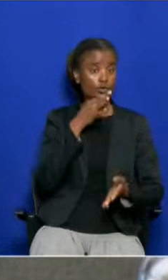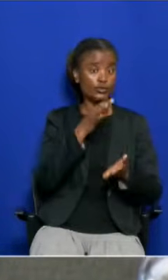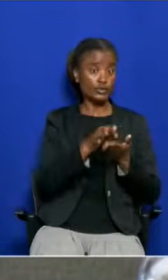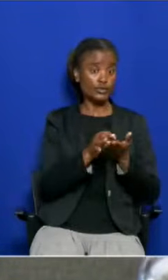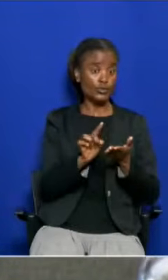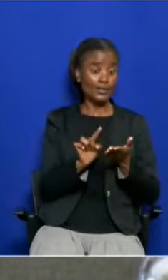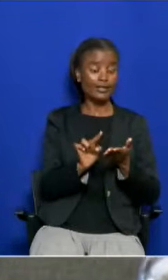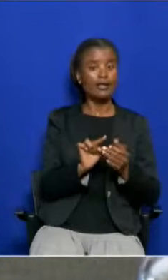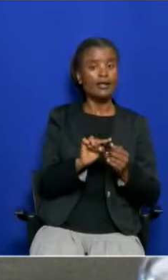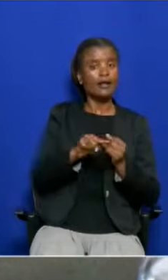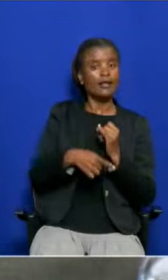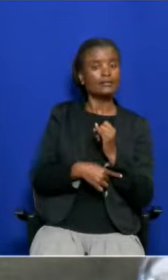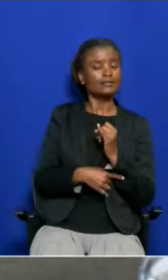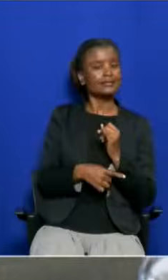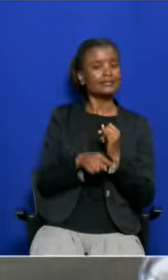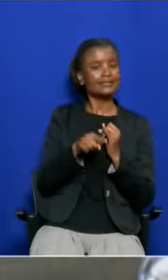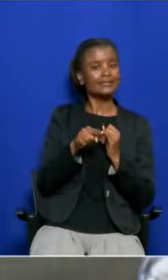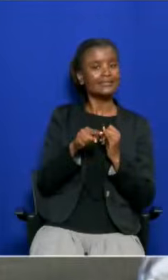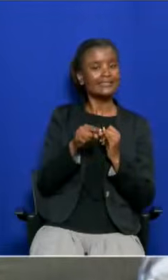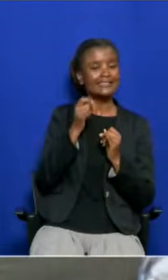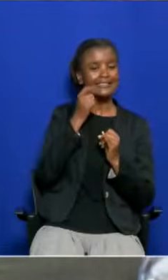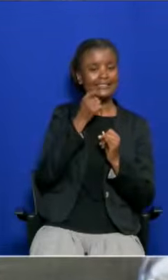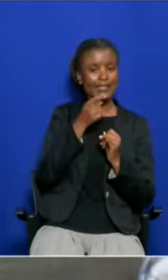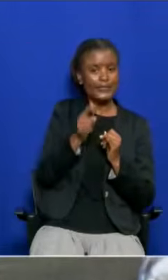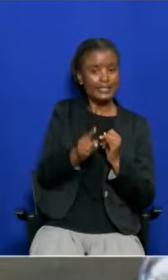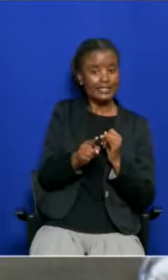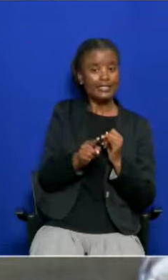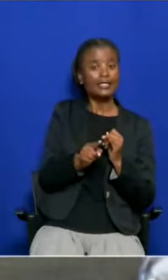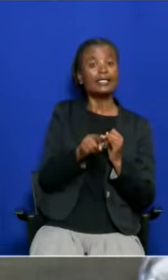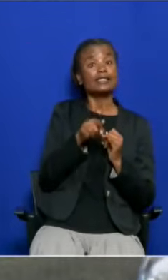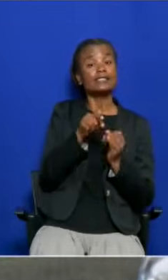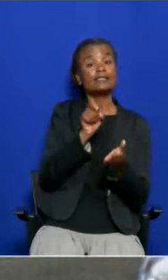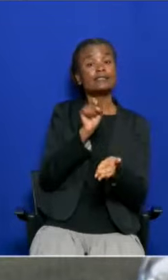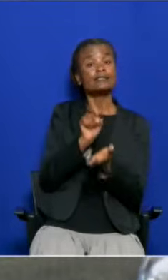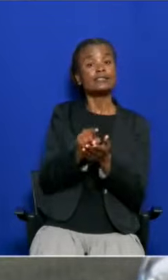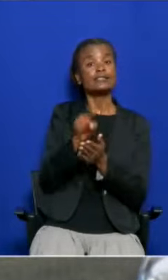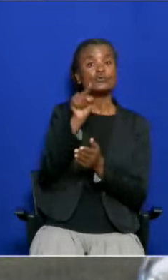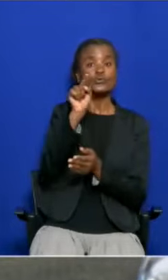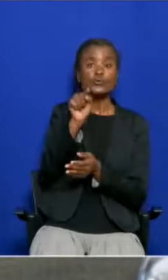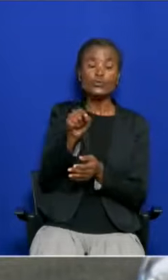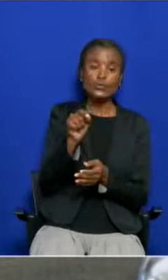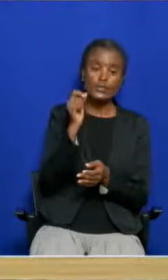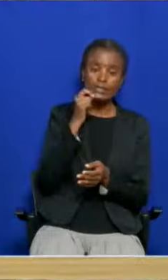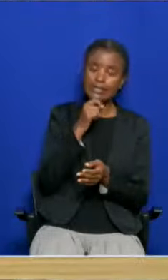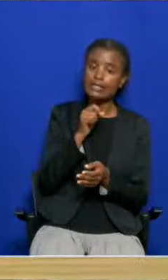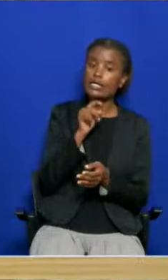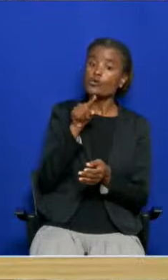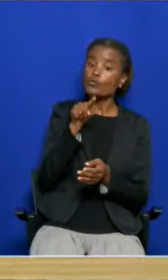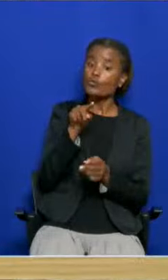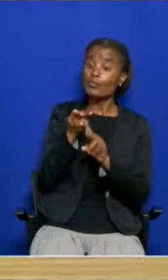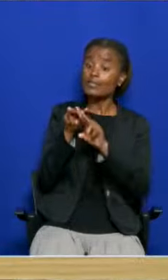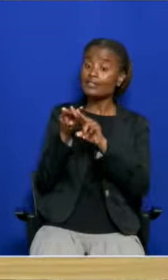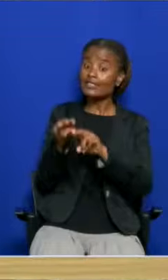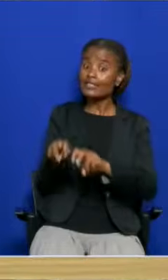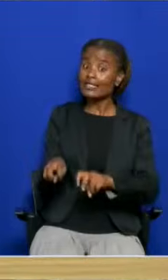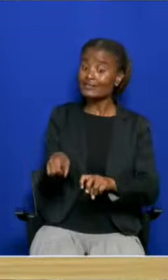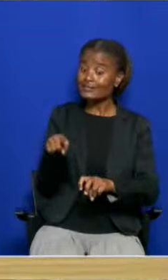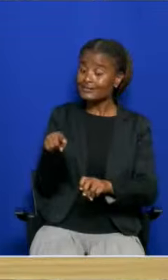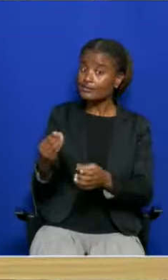what happened. Is he sent it to you to say, look at these cases. look inside these